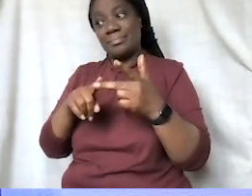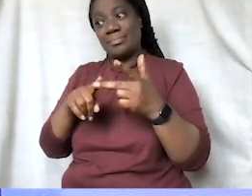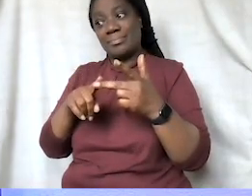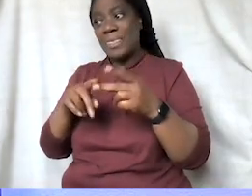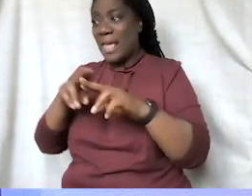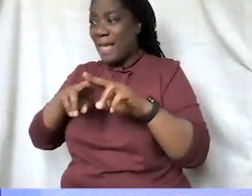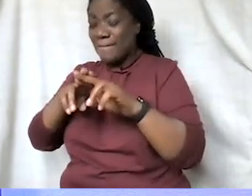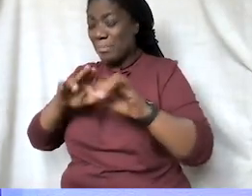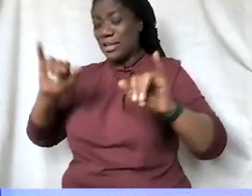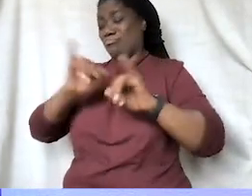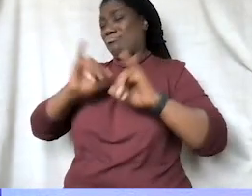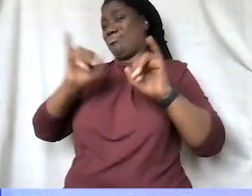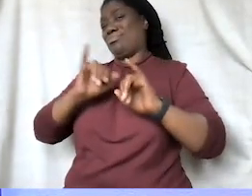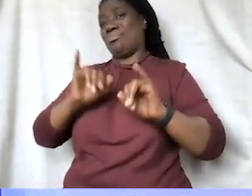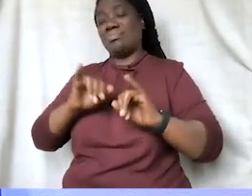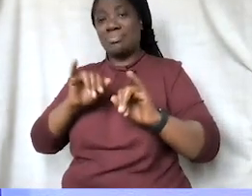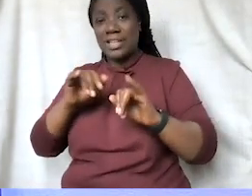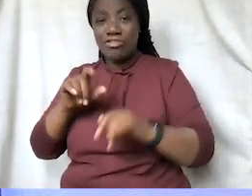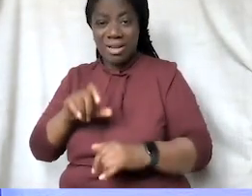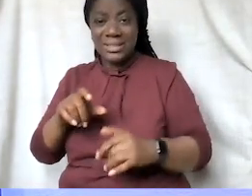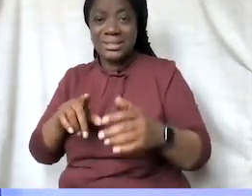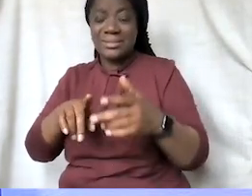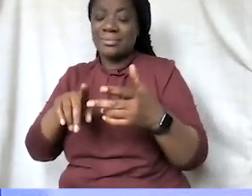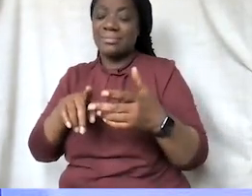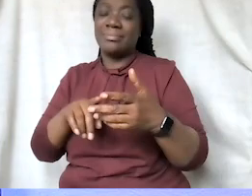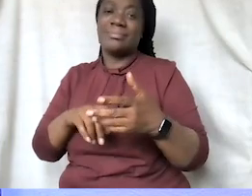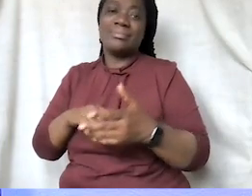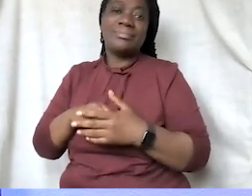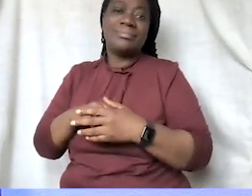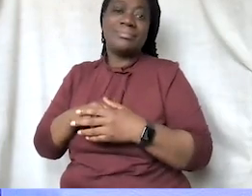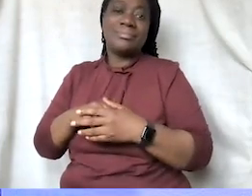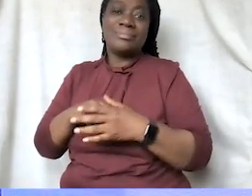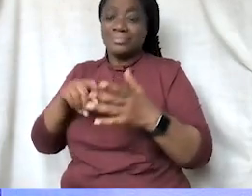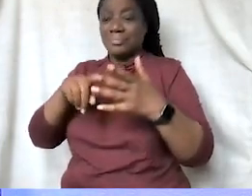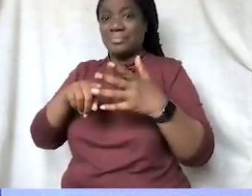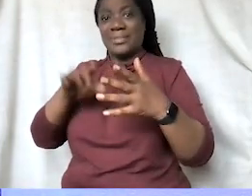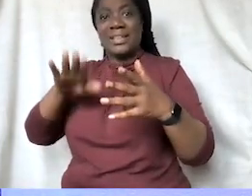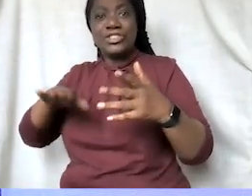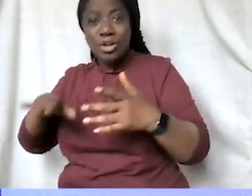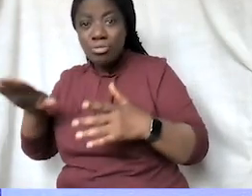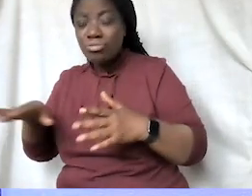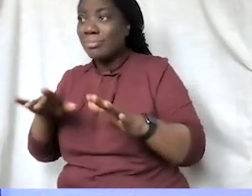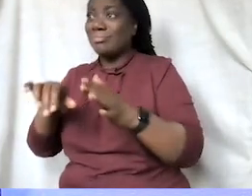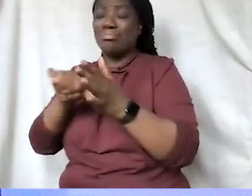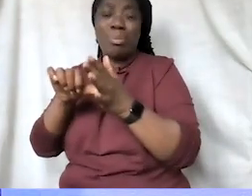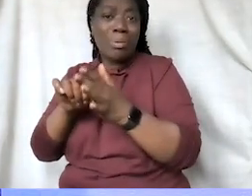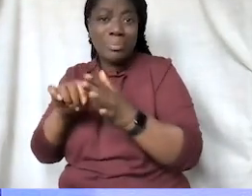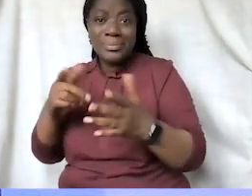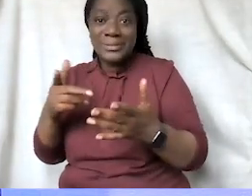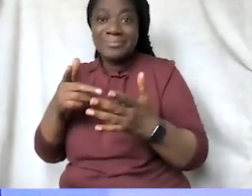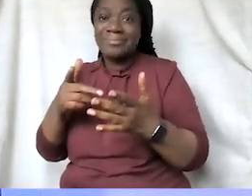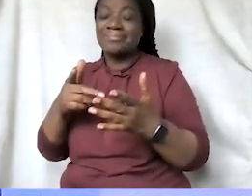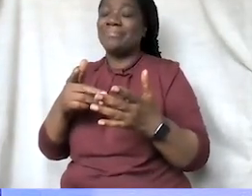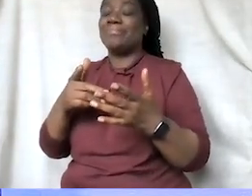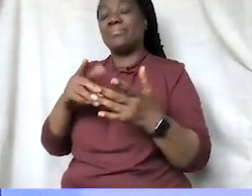in crisis? Take it to the Lord in prayer. Are your children giving problems? Take